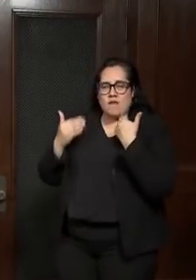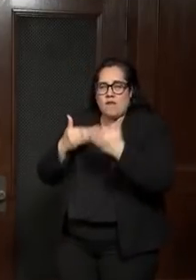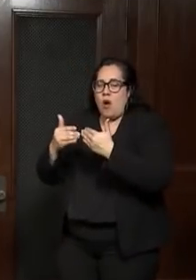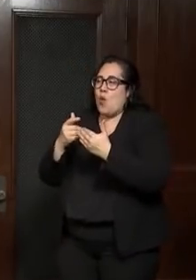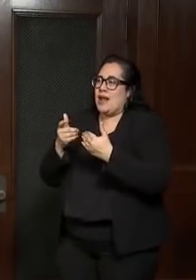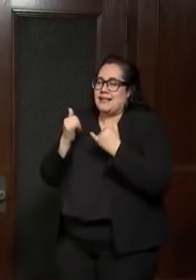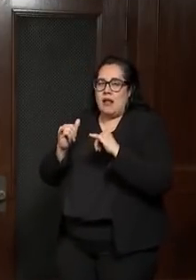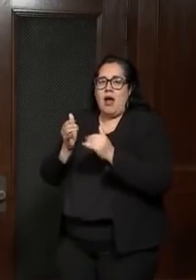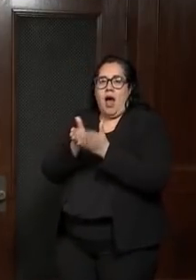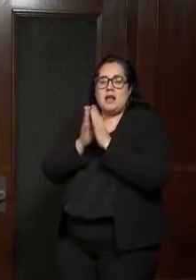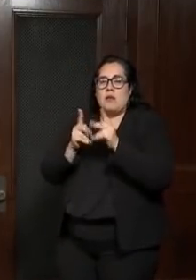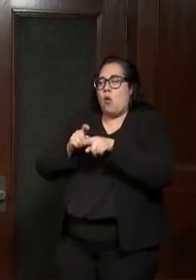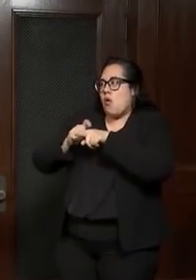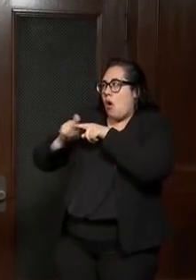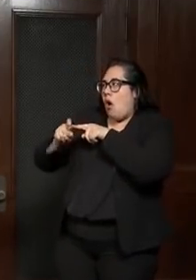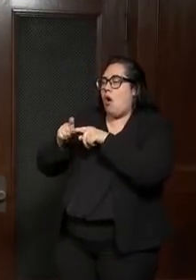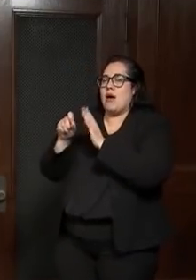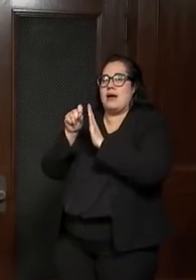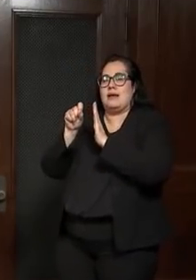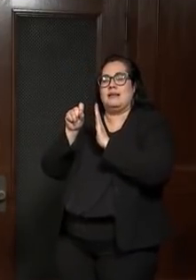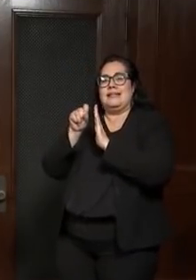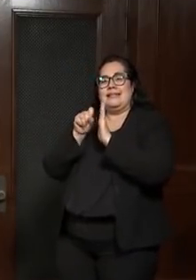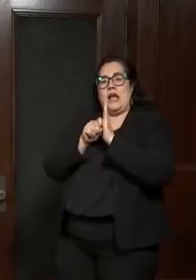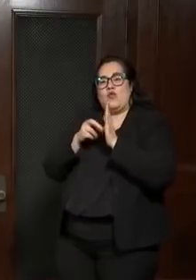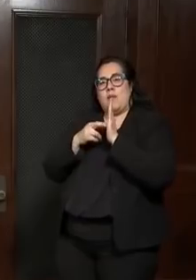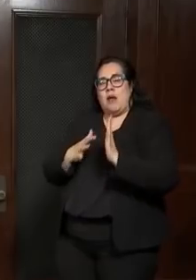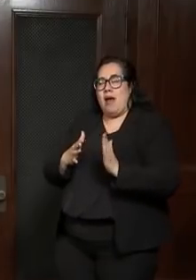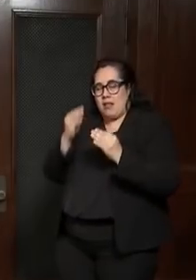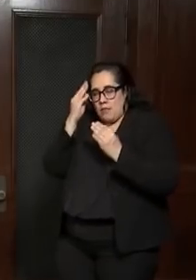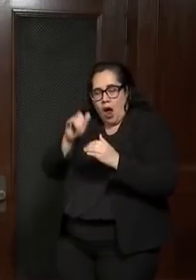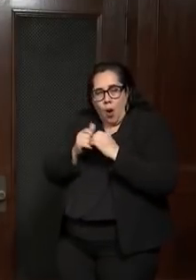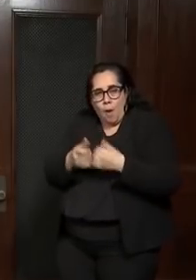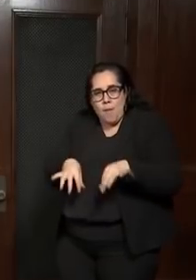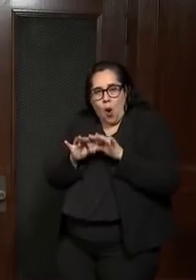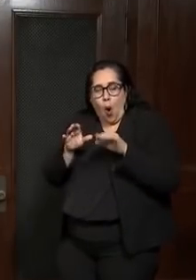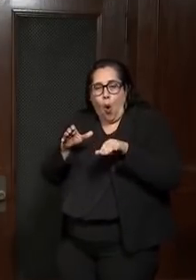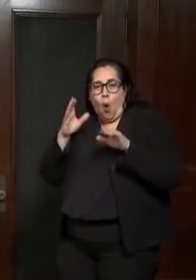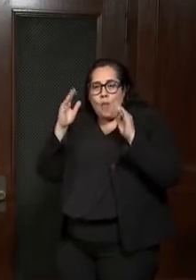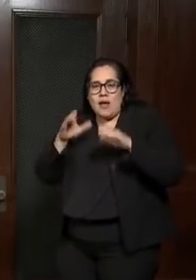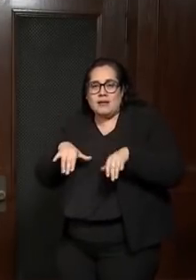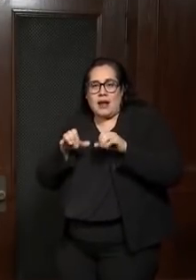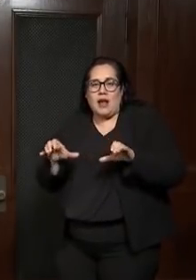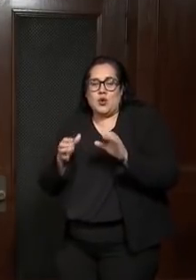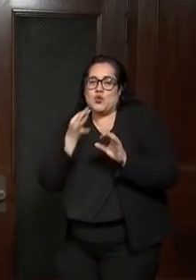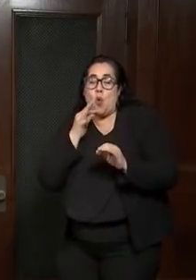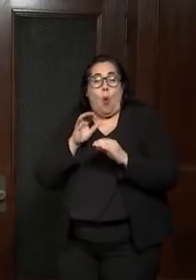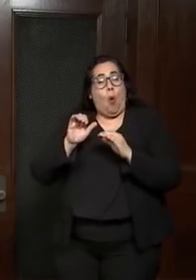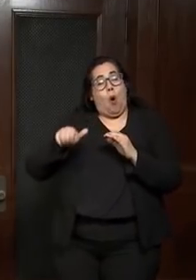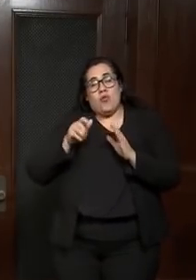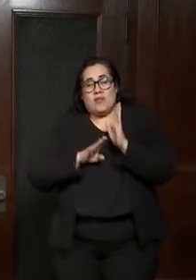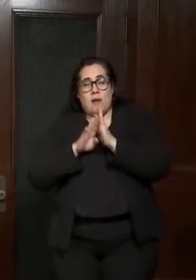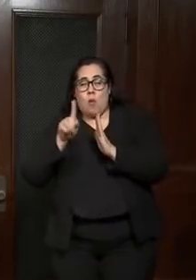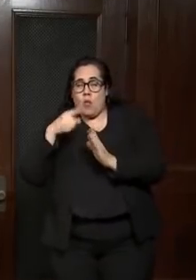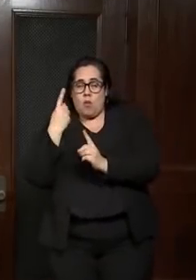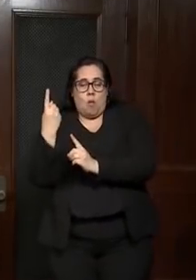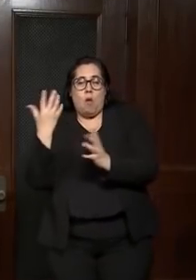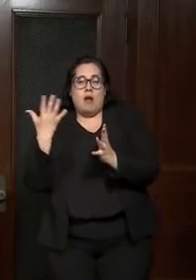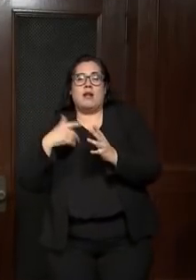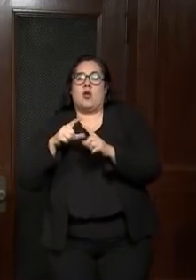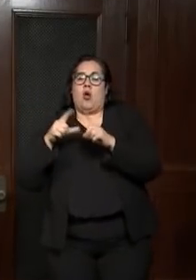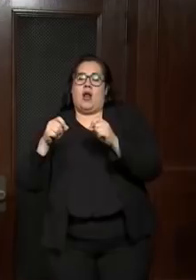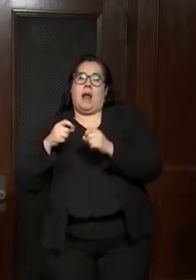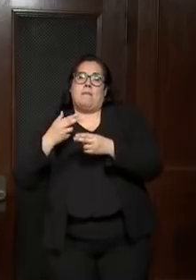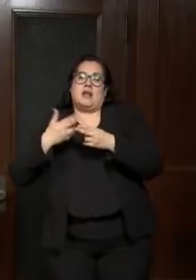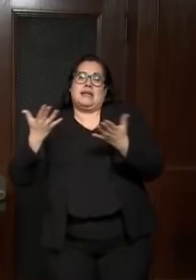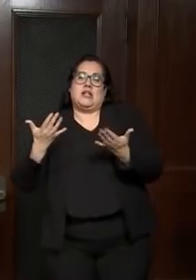your state reps and to let them know how important that is, and hopefully they can take action soon. The only other development was the cards that I mentioned here today,